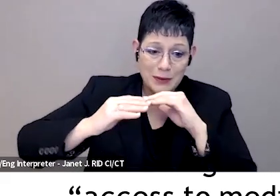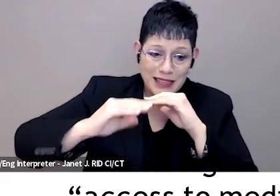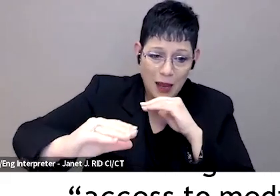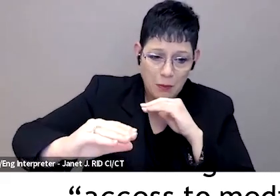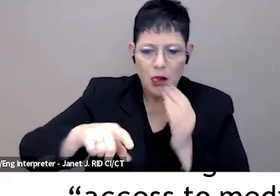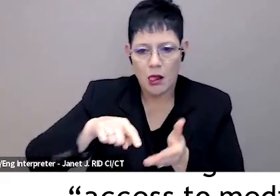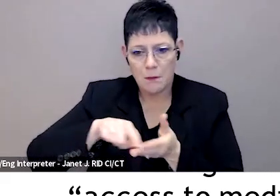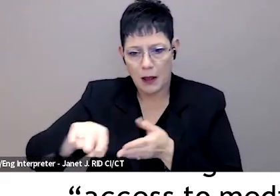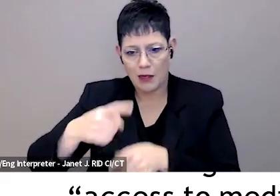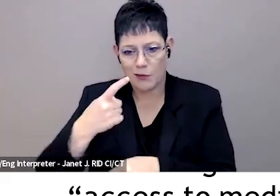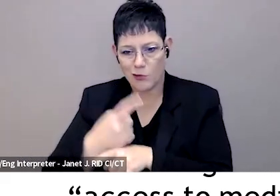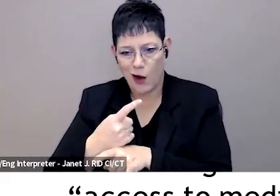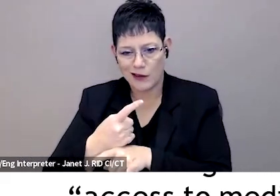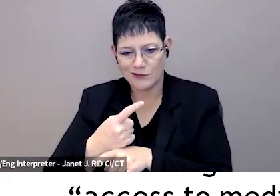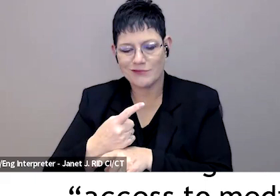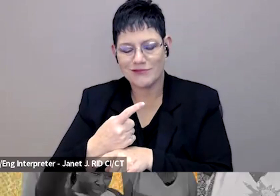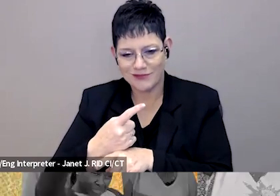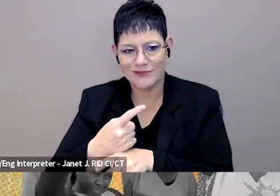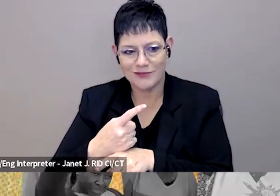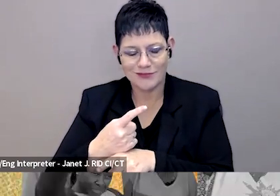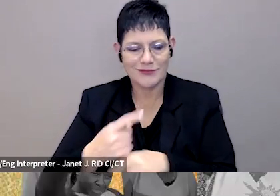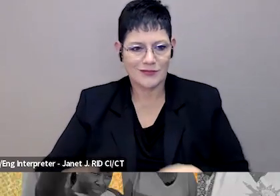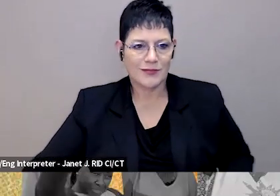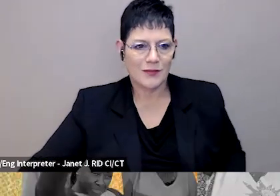conditions. Next slide.